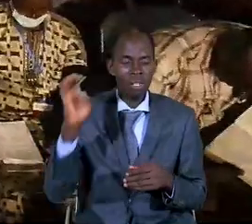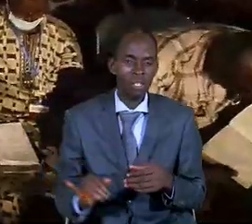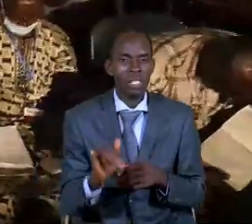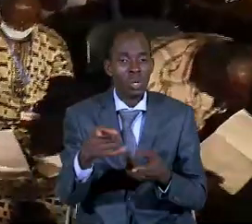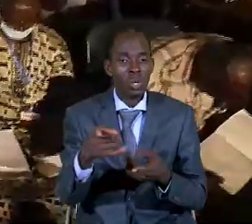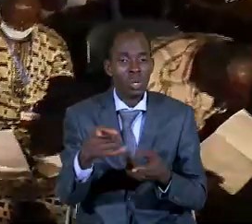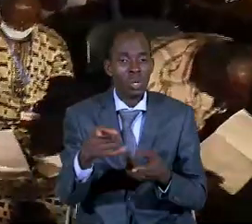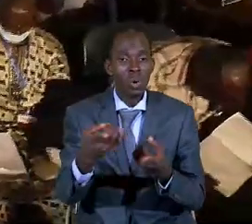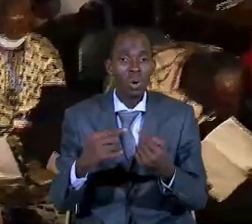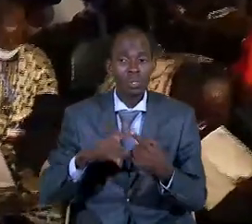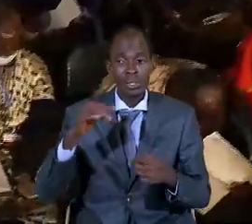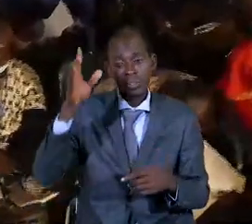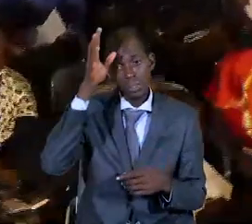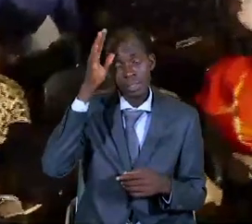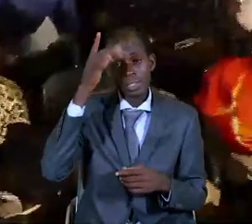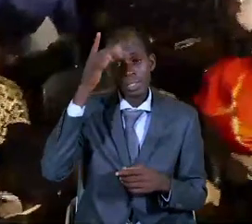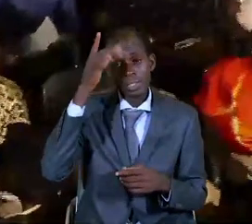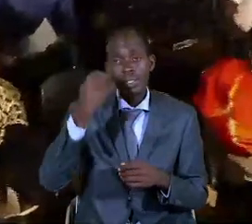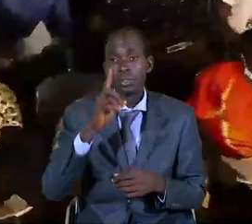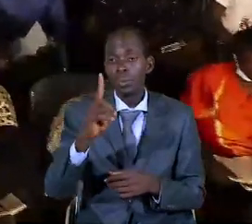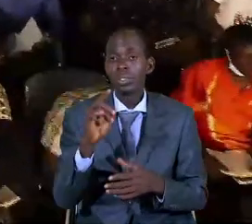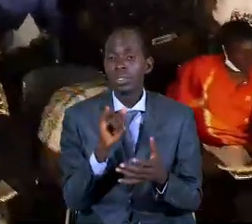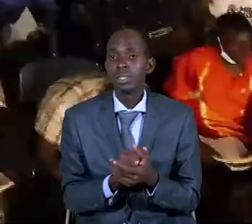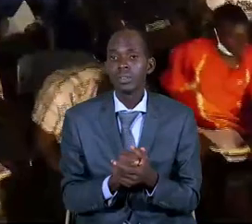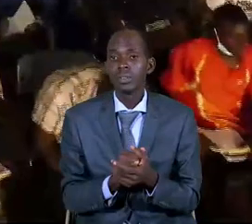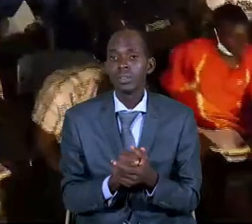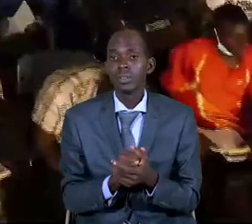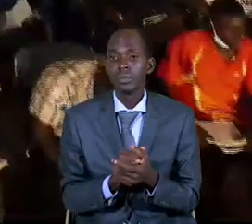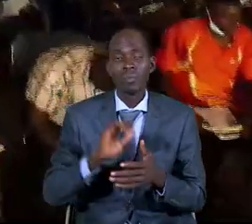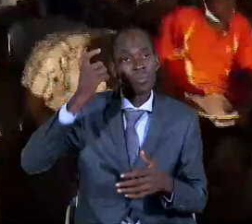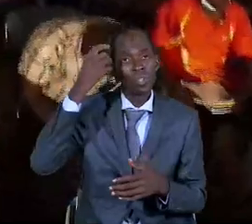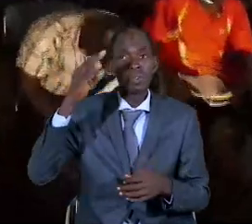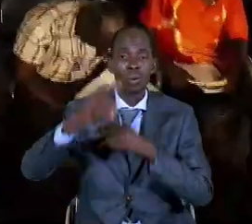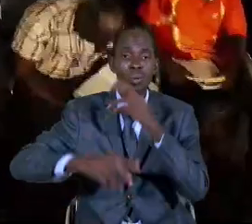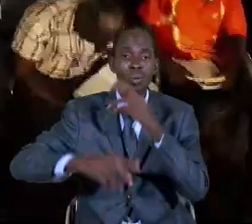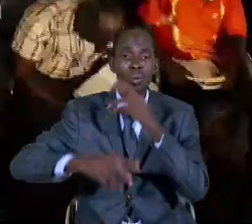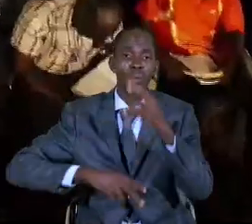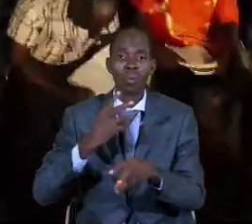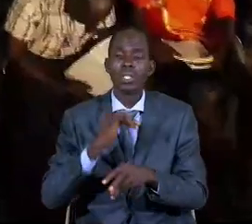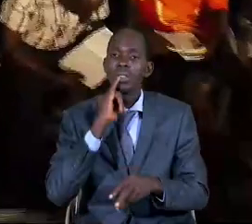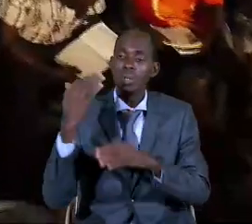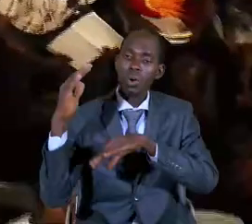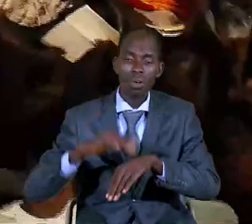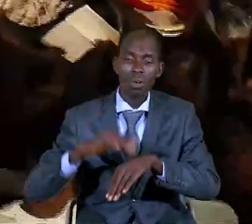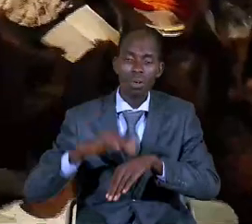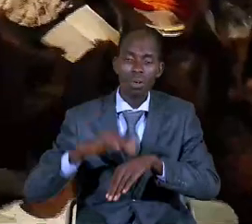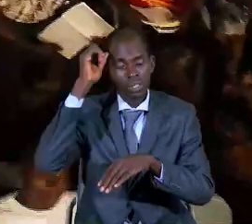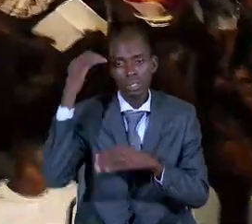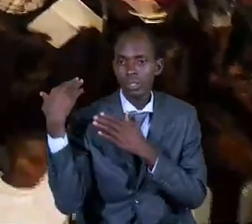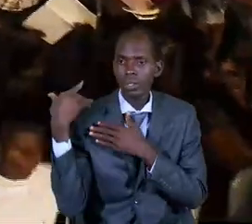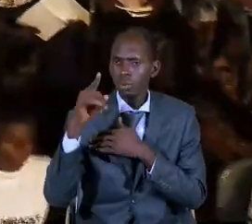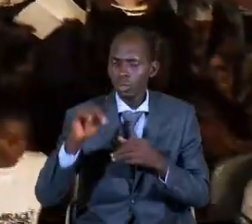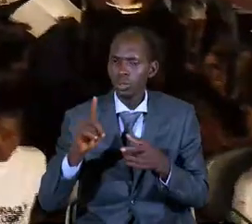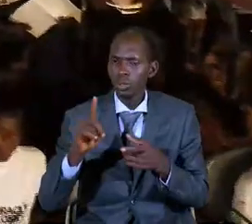You come before the one that the government of the whole world will be upon his shoulder. You have to humble before